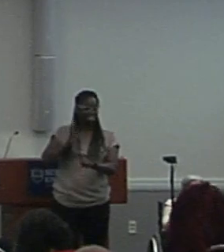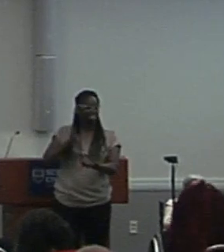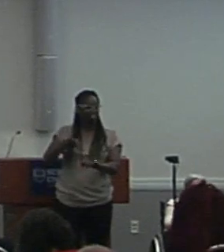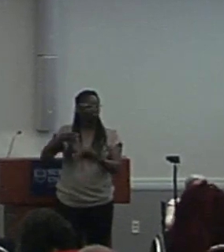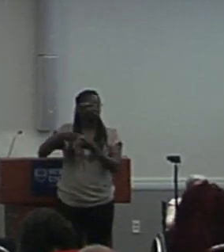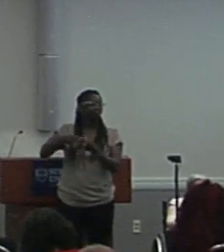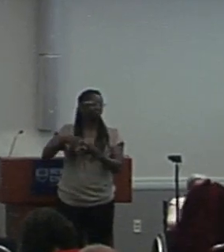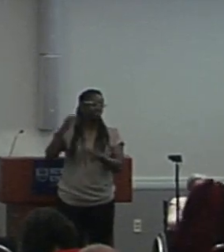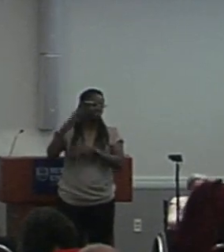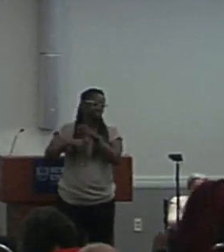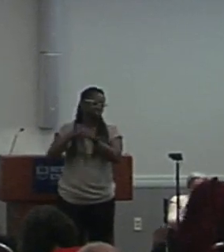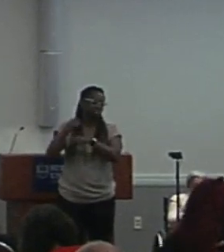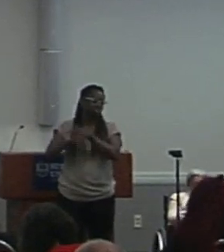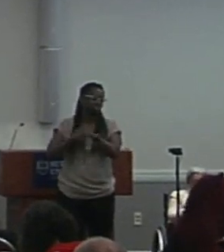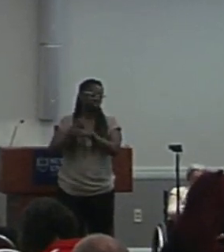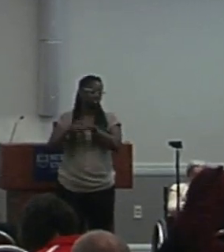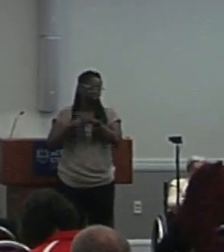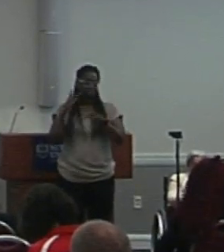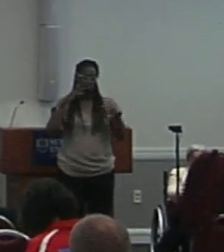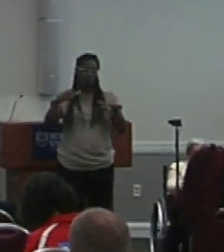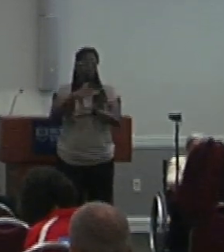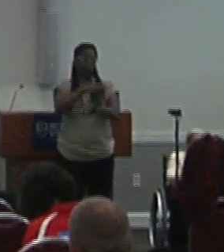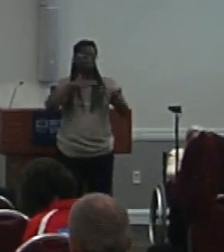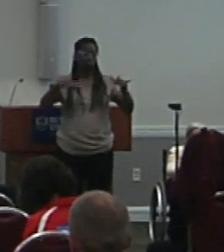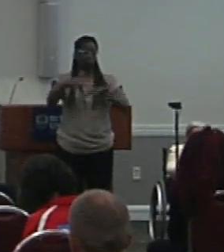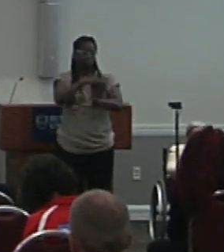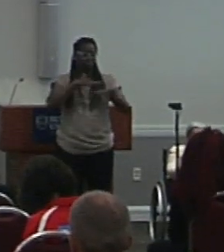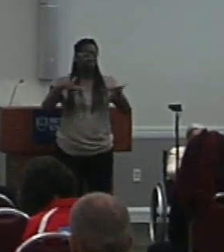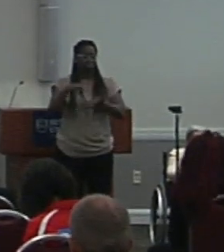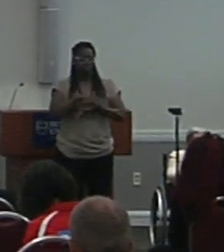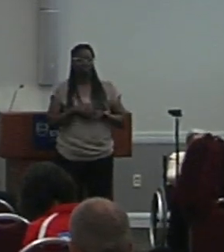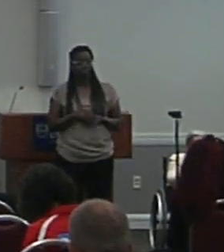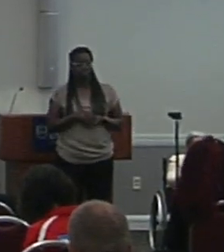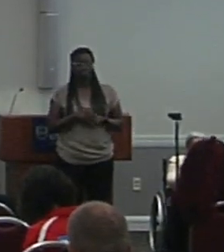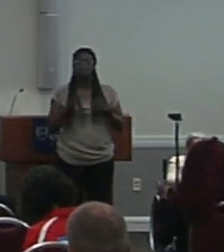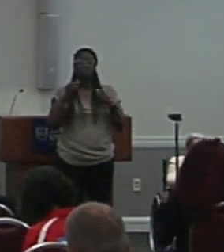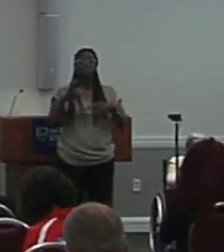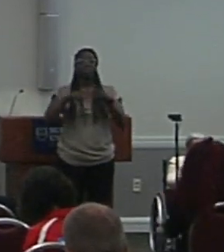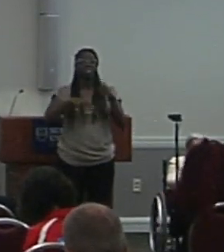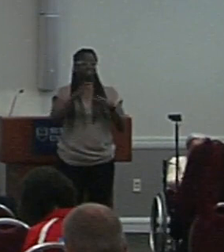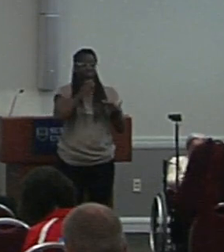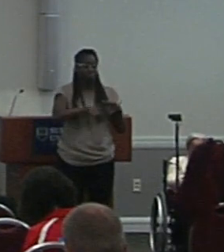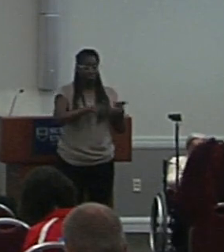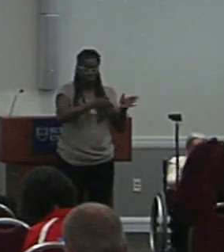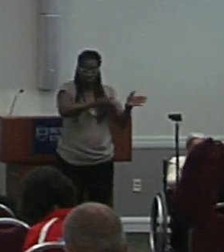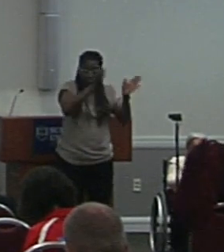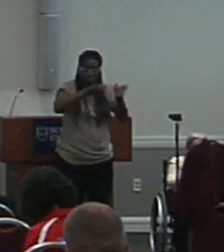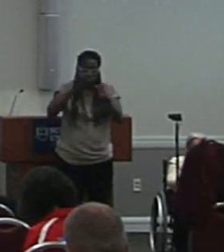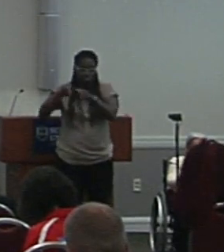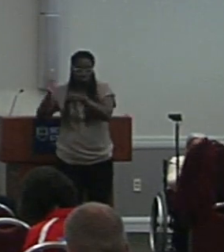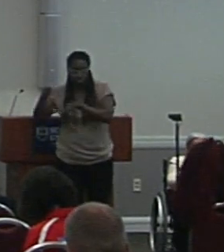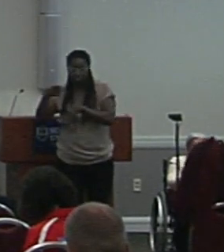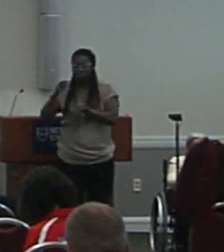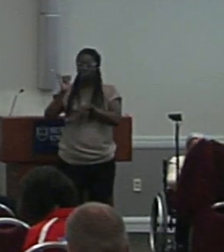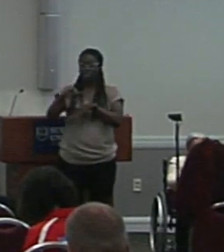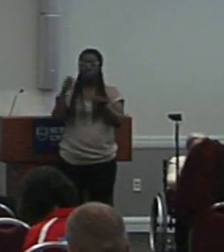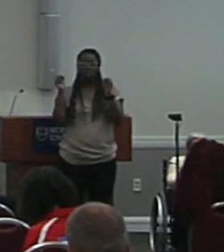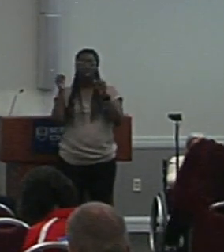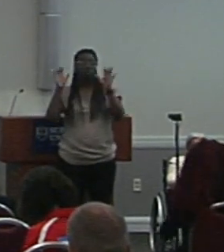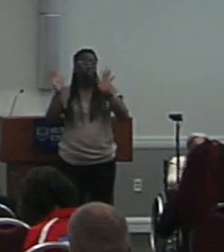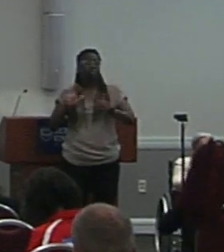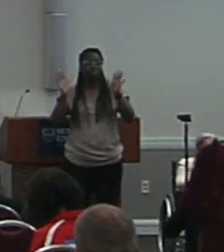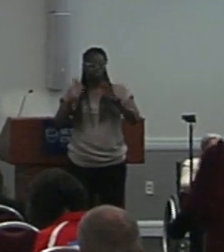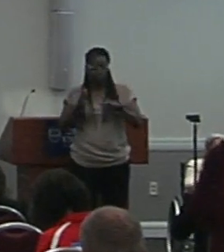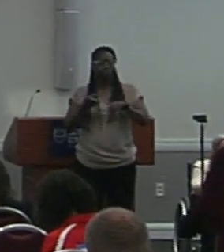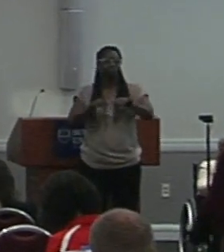densely packed city. We're a vertical city, and we're a winter city. So we already have a bunch of baked-in challenges.